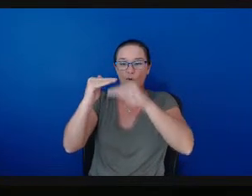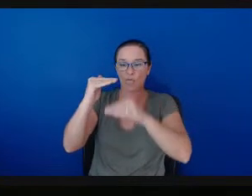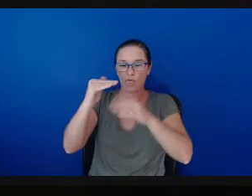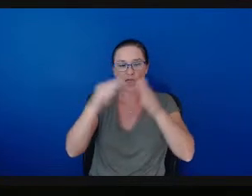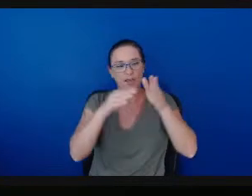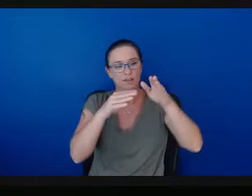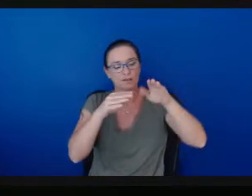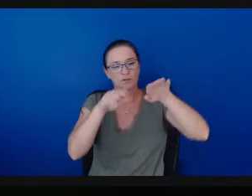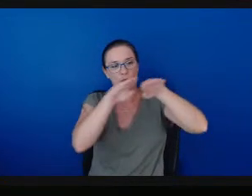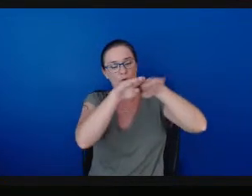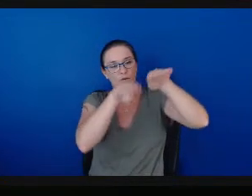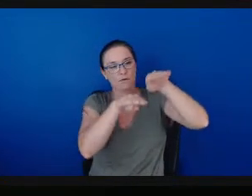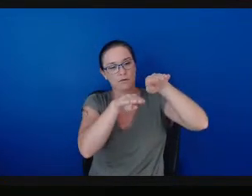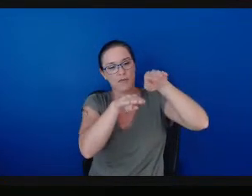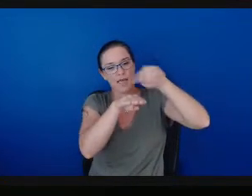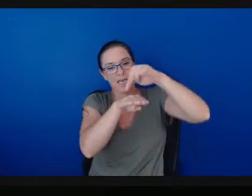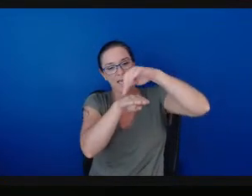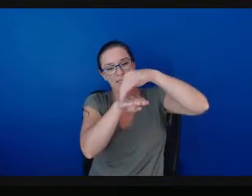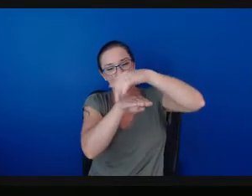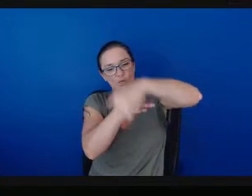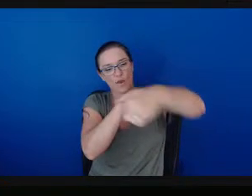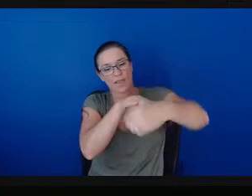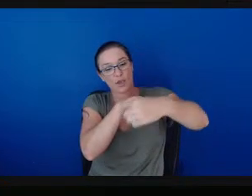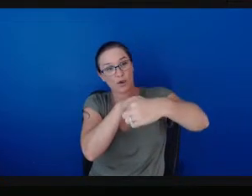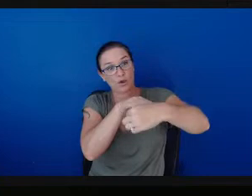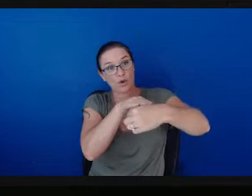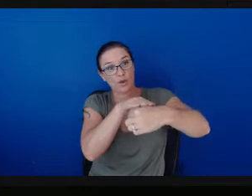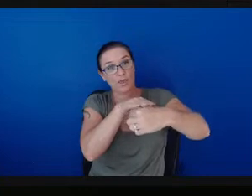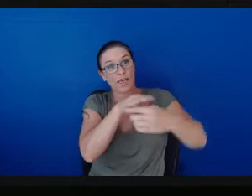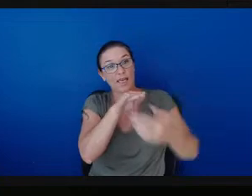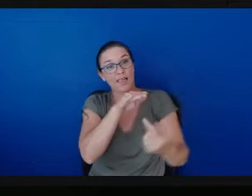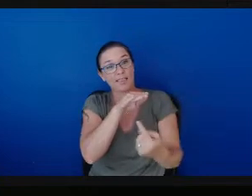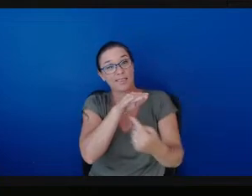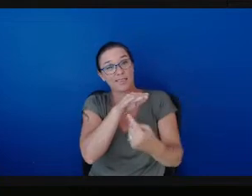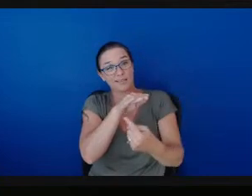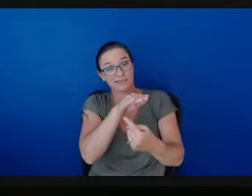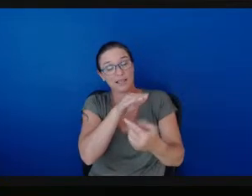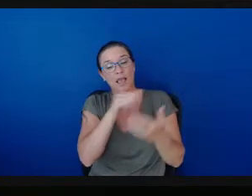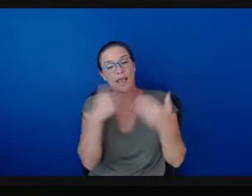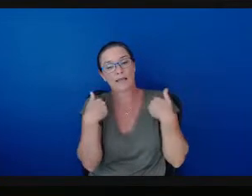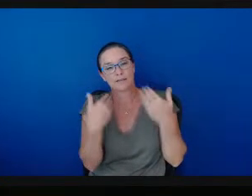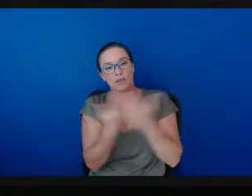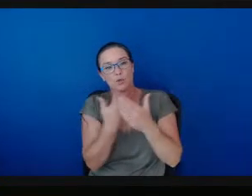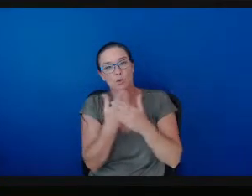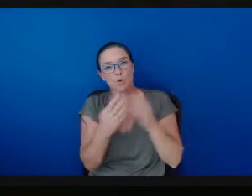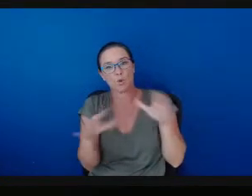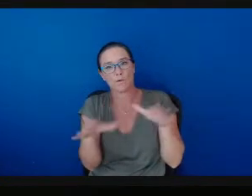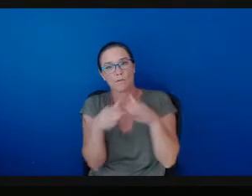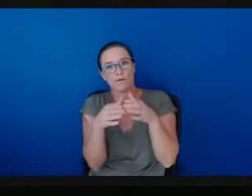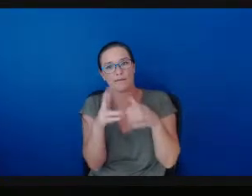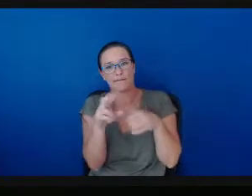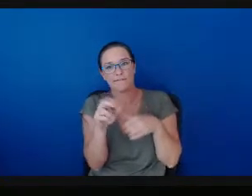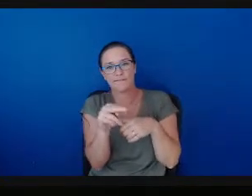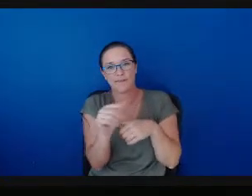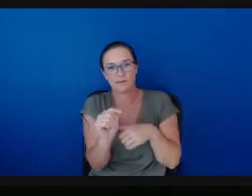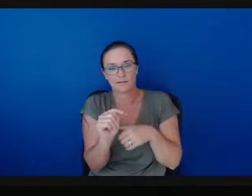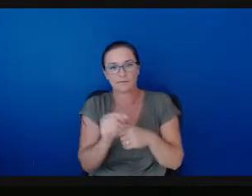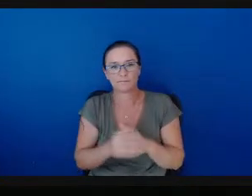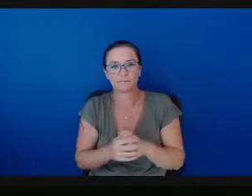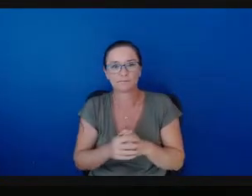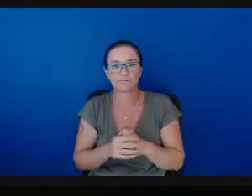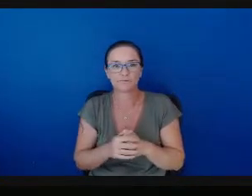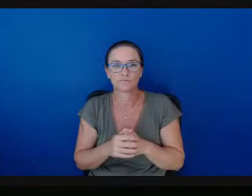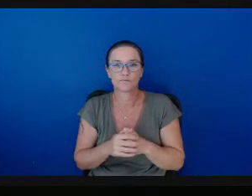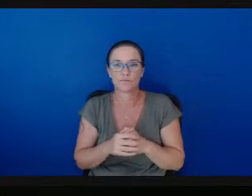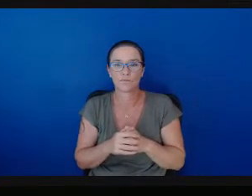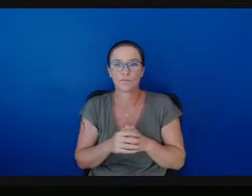direction over there. And so that's what it looks like from the ground on that cliff there.